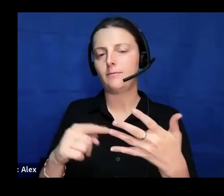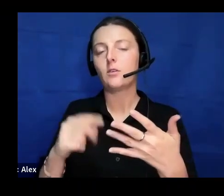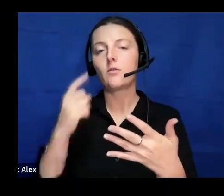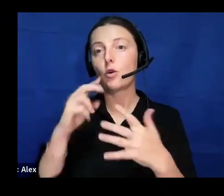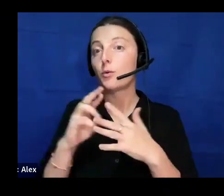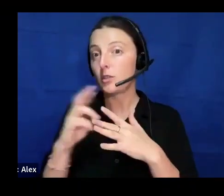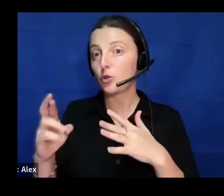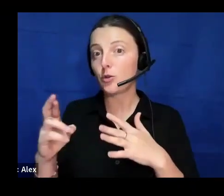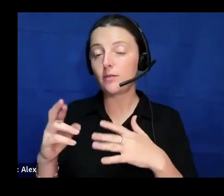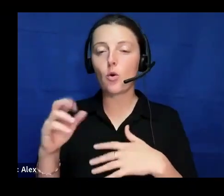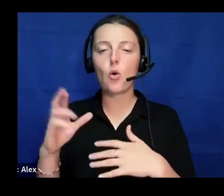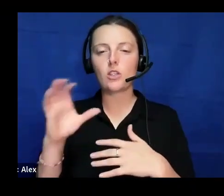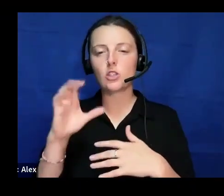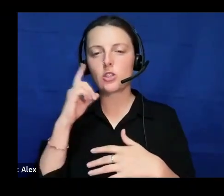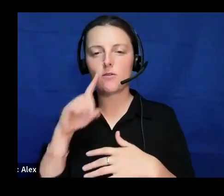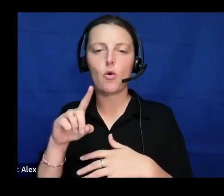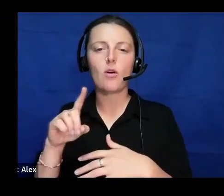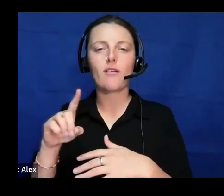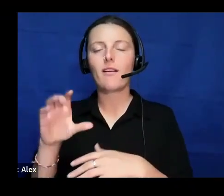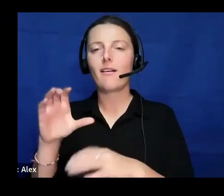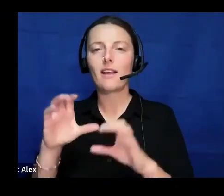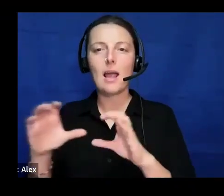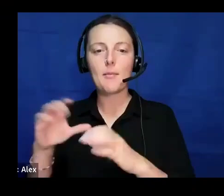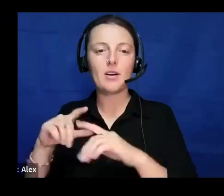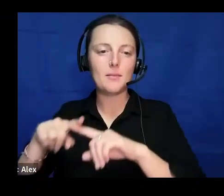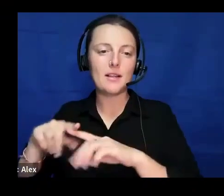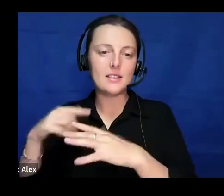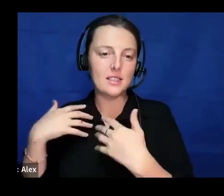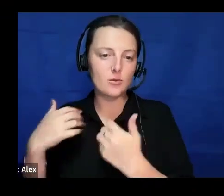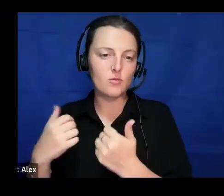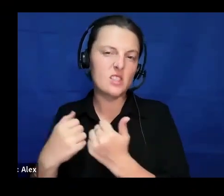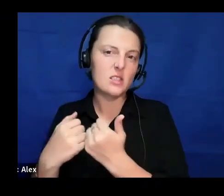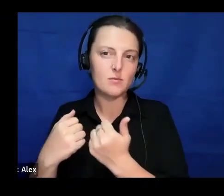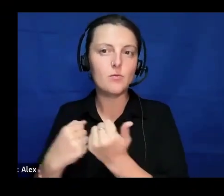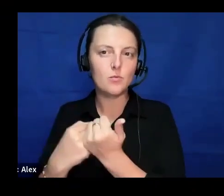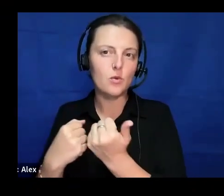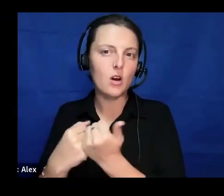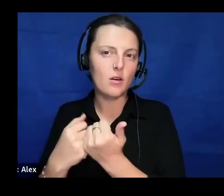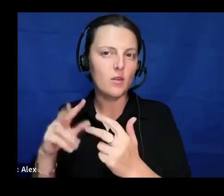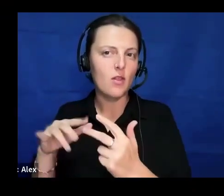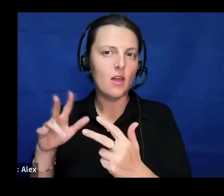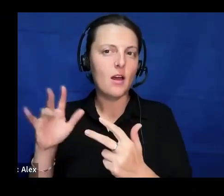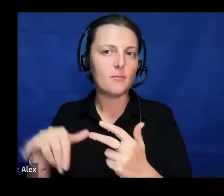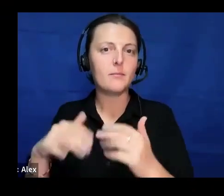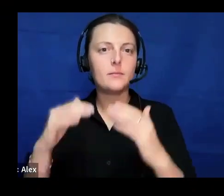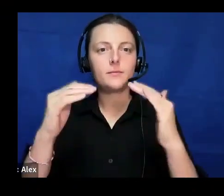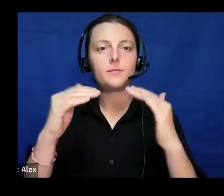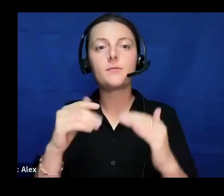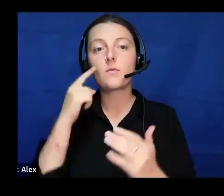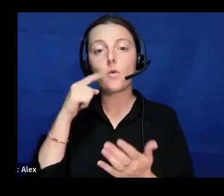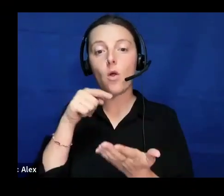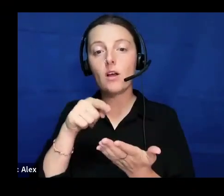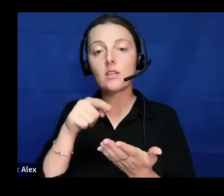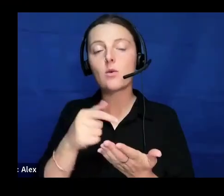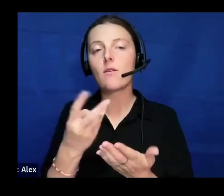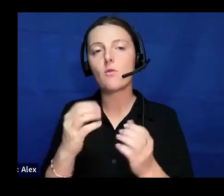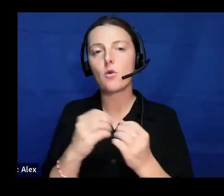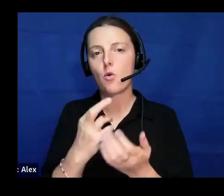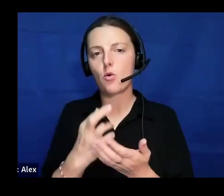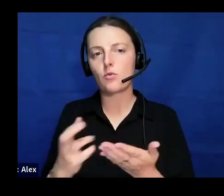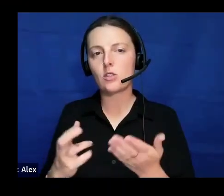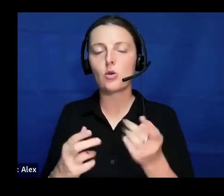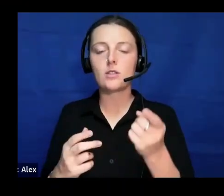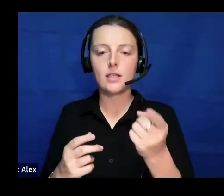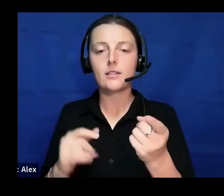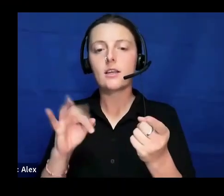And then two more resources here. If you're looking for inpatient geriatric mental health units, there's a list here